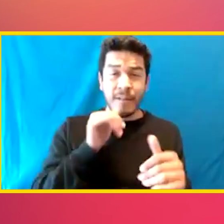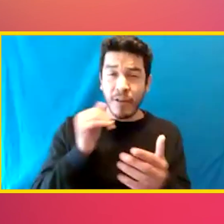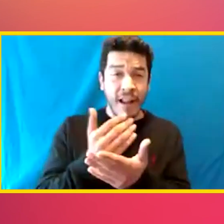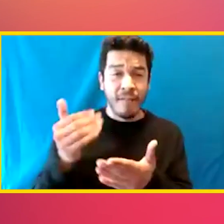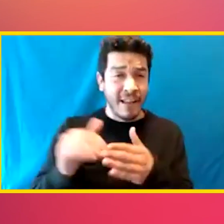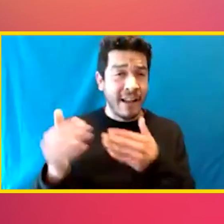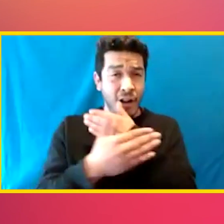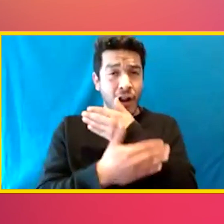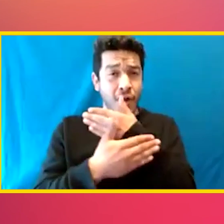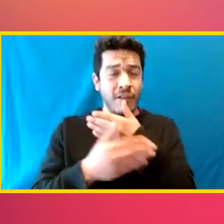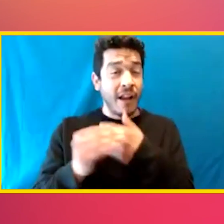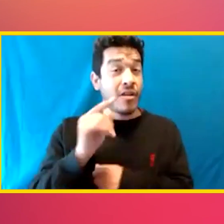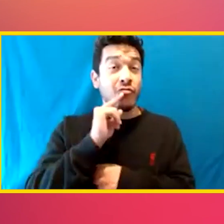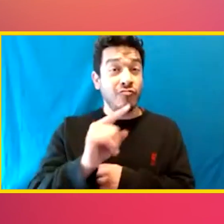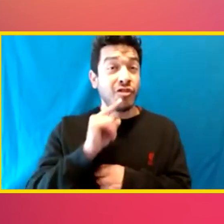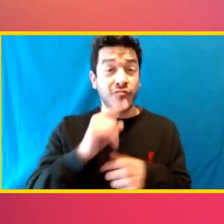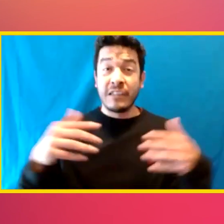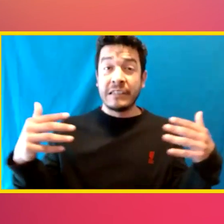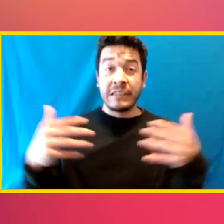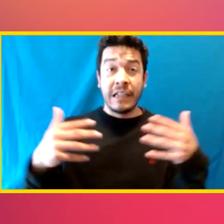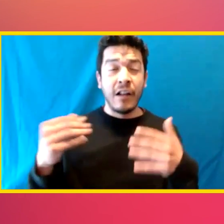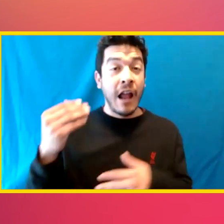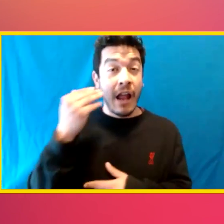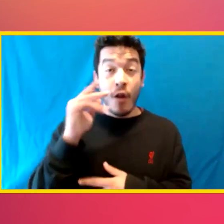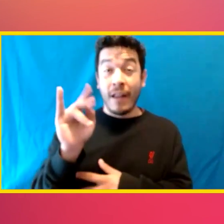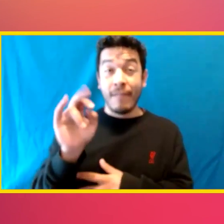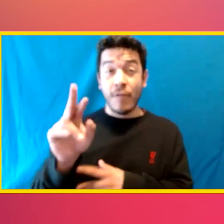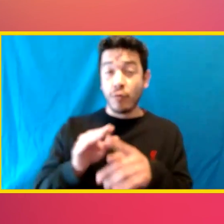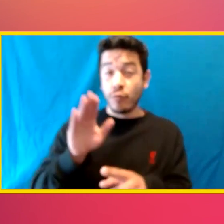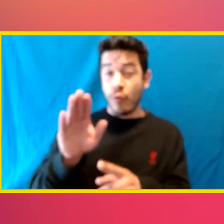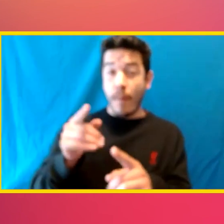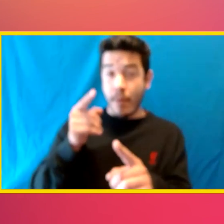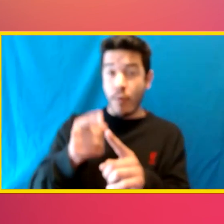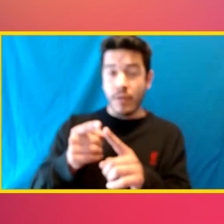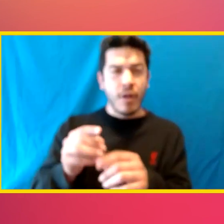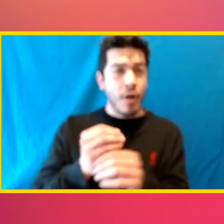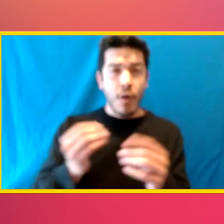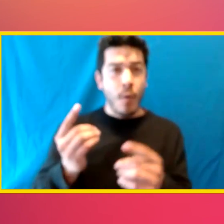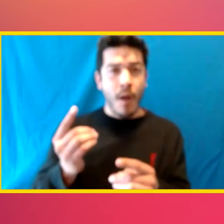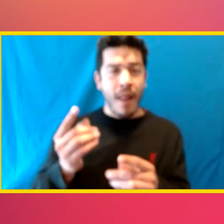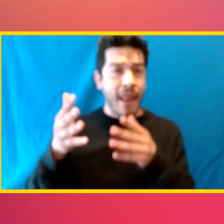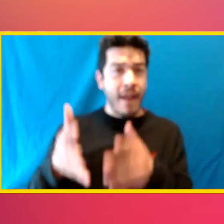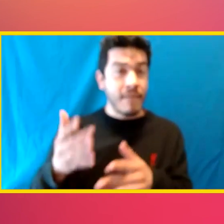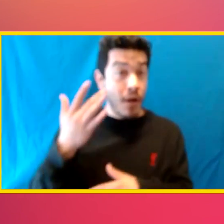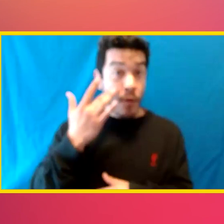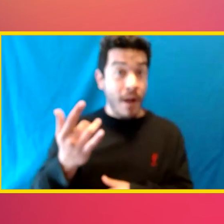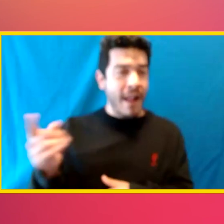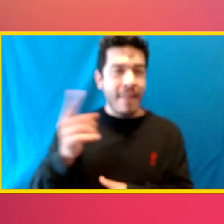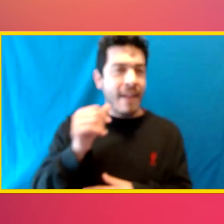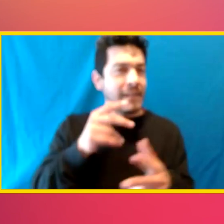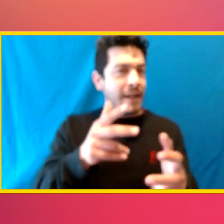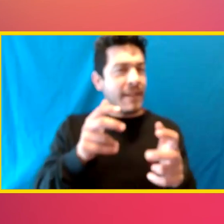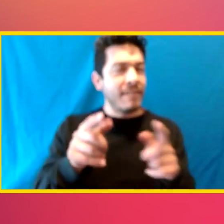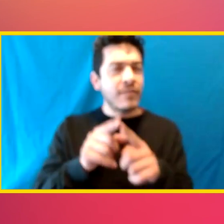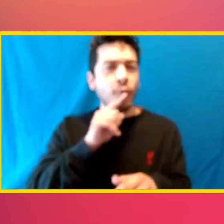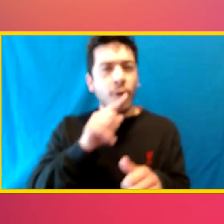it's really scary. And in Kimfer, to your point, like nobody left because they didn't perceive it as a real